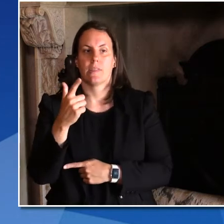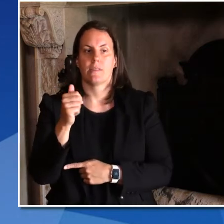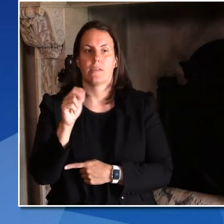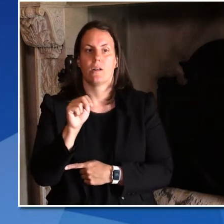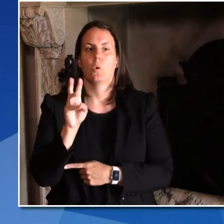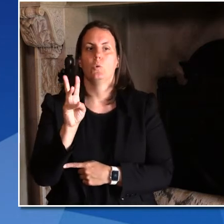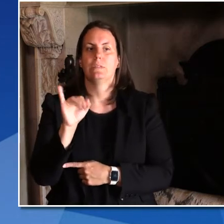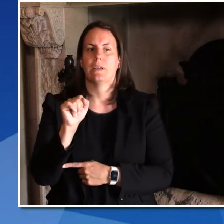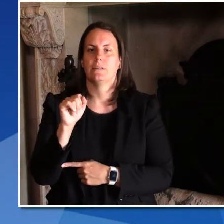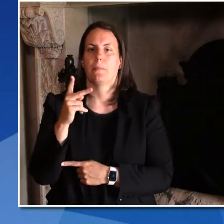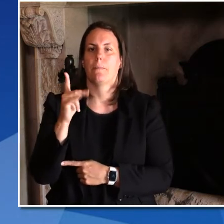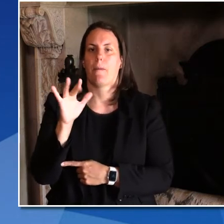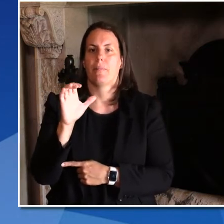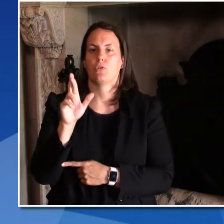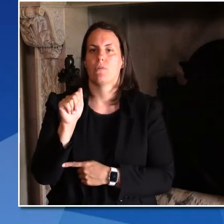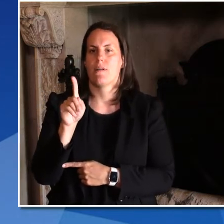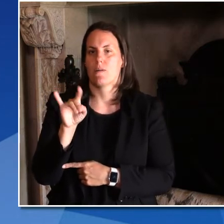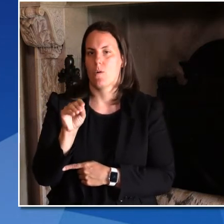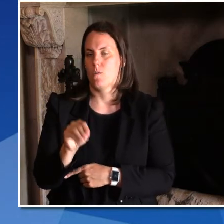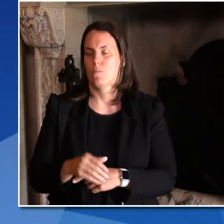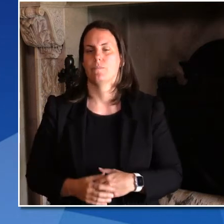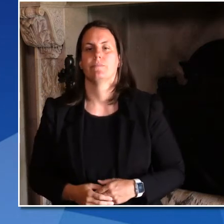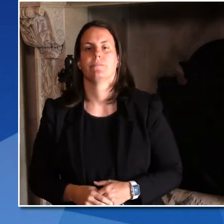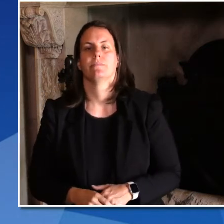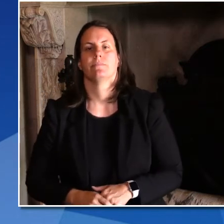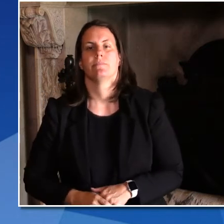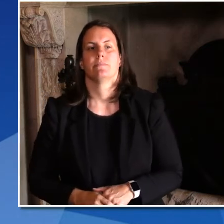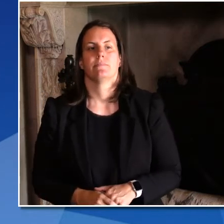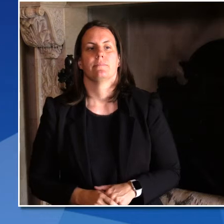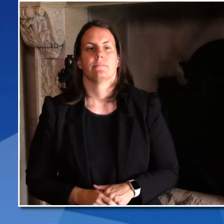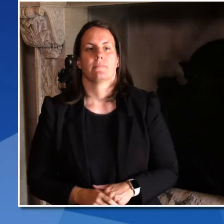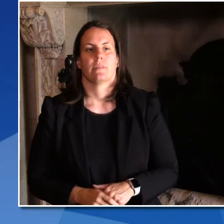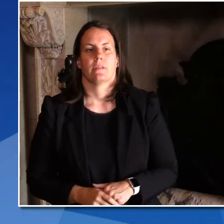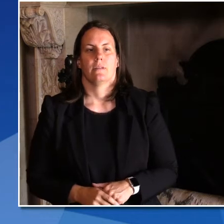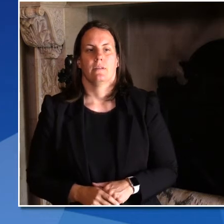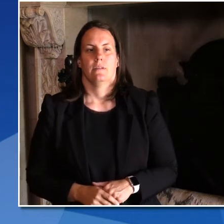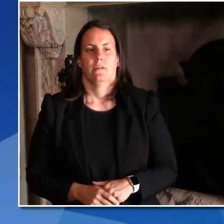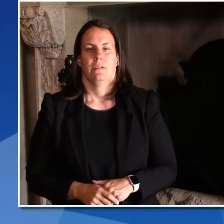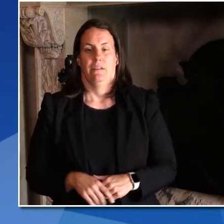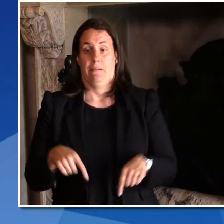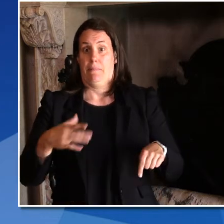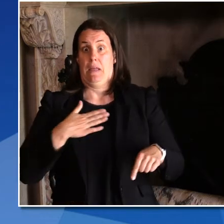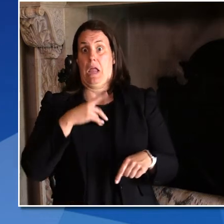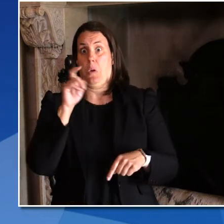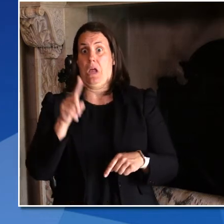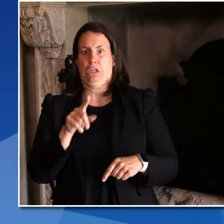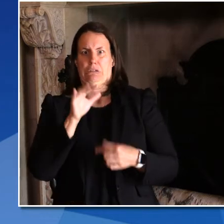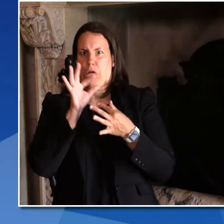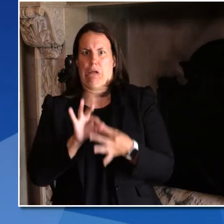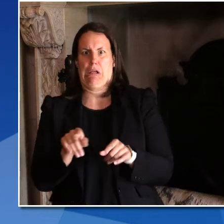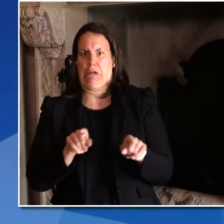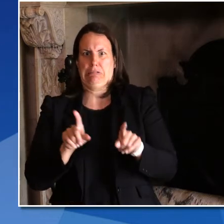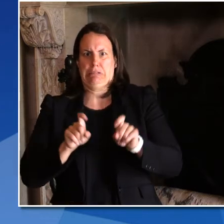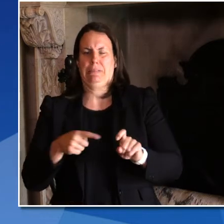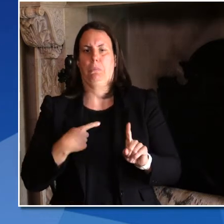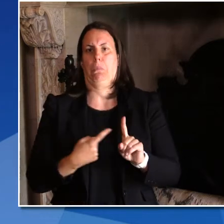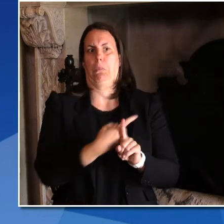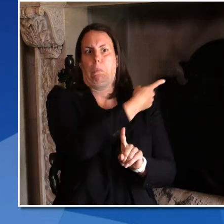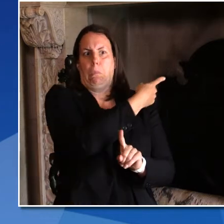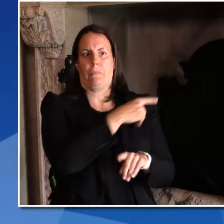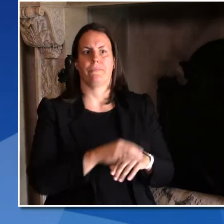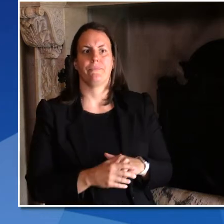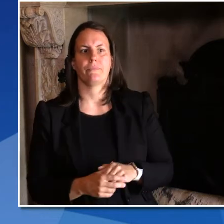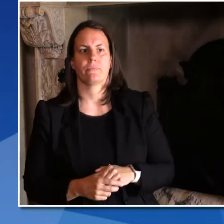Hi, thank you. This is kind of unrelated, but I'm wondering with UW-Madison announcing its Smart Restart plan, if you have